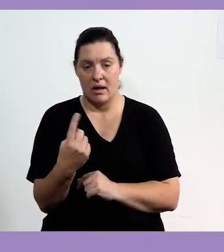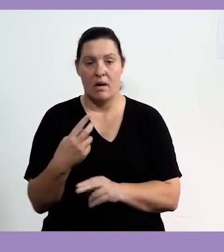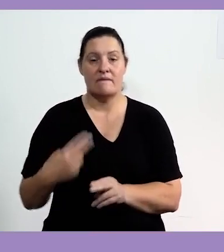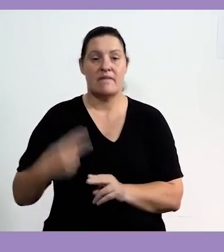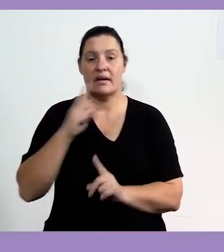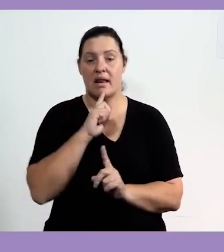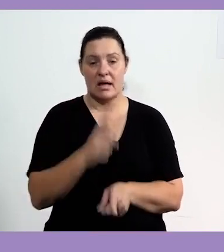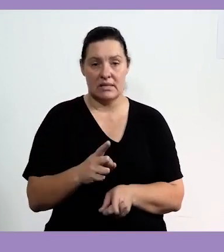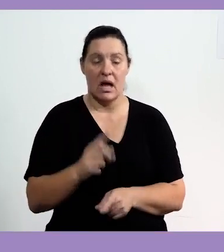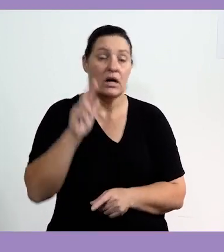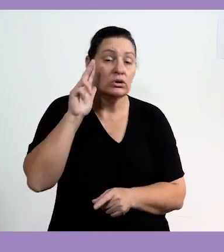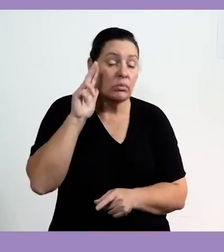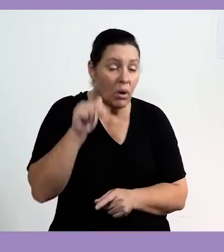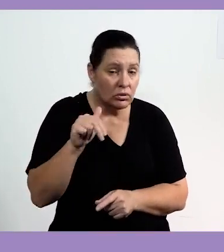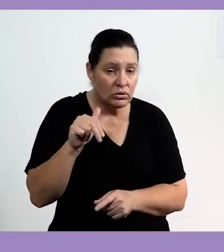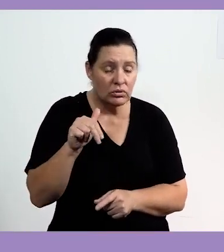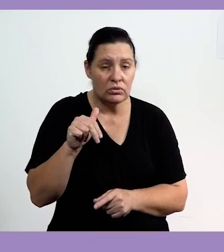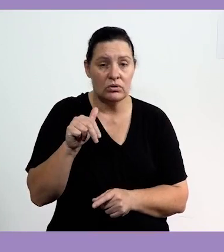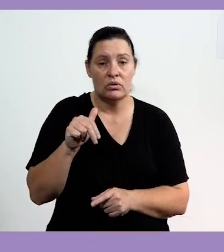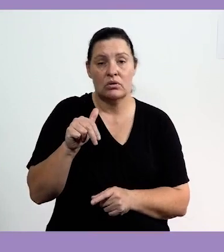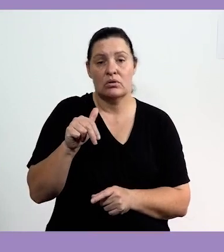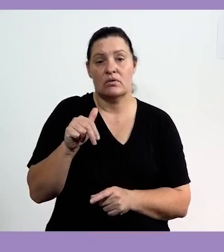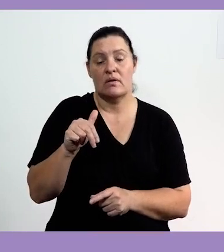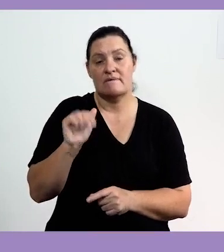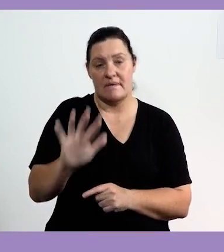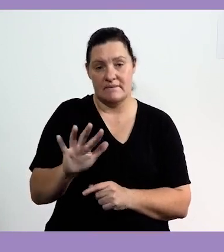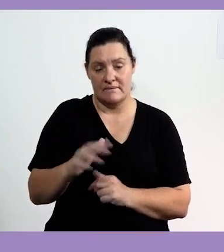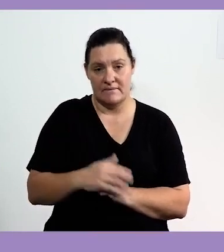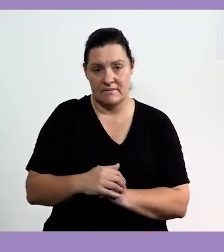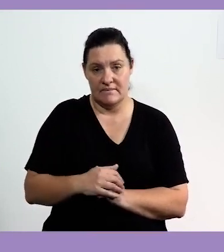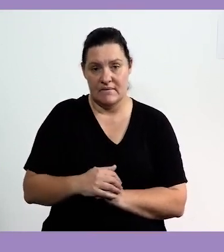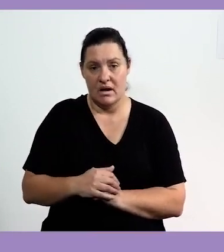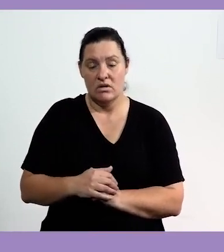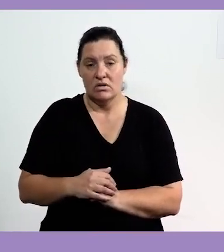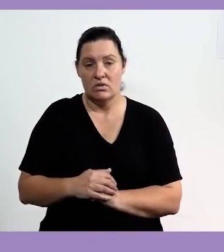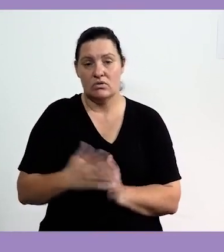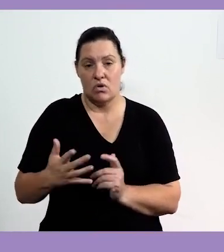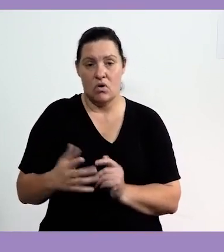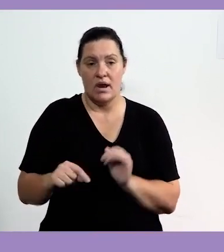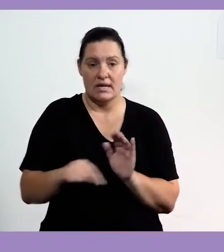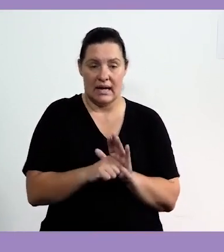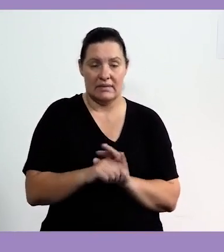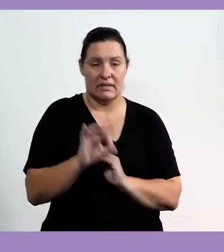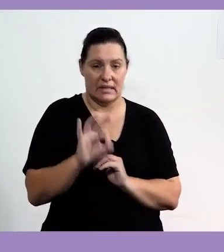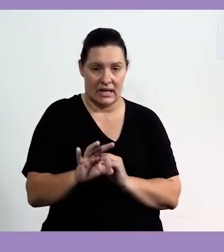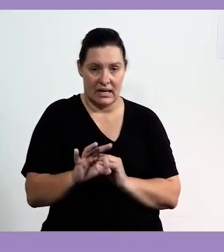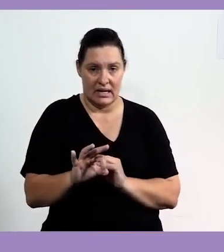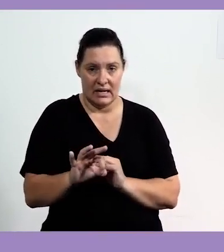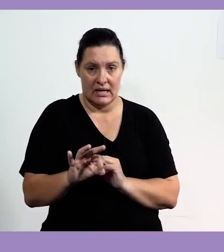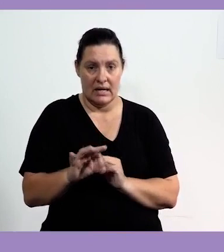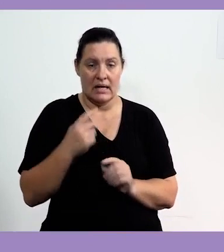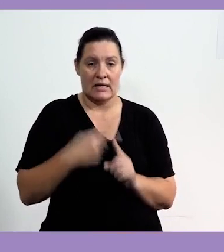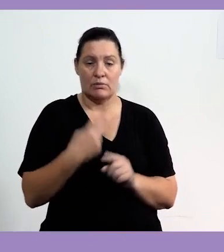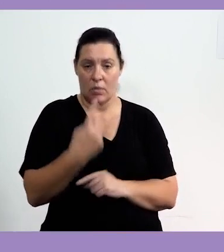1. And our final answer is supposed to be a 5. So from negative 3,